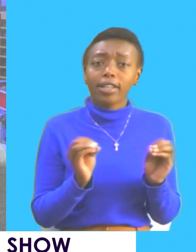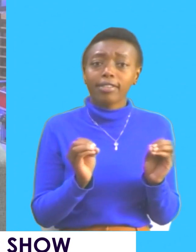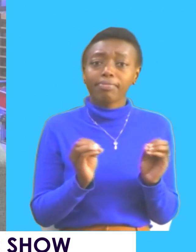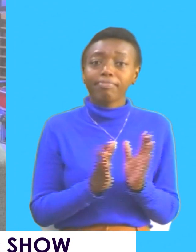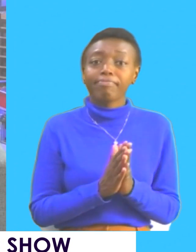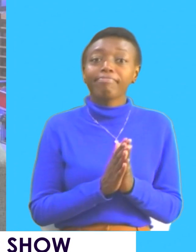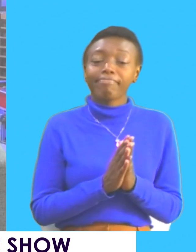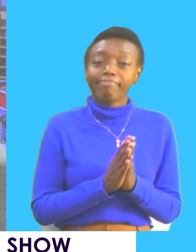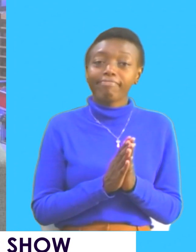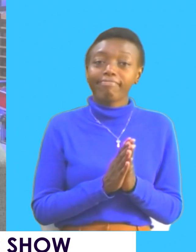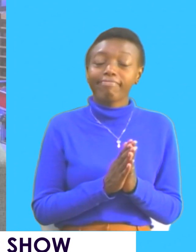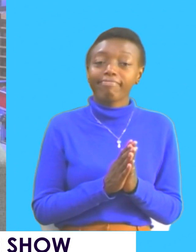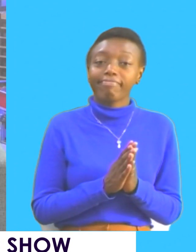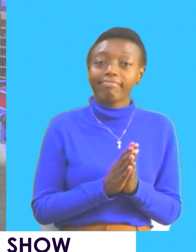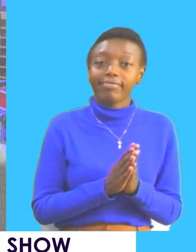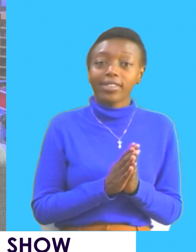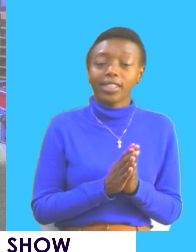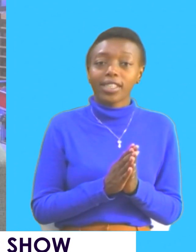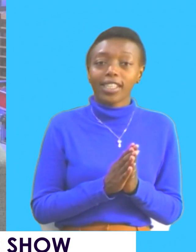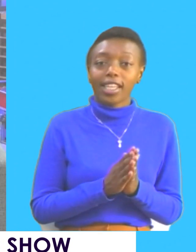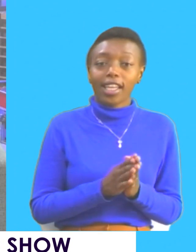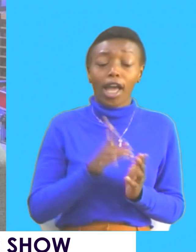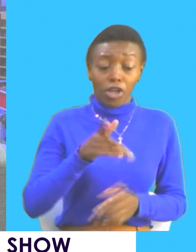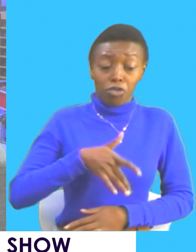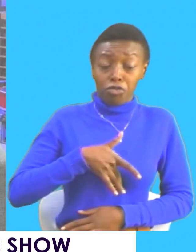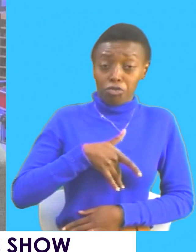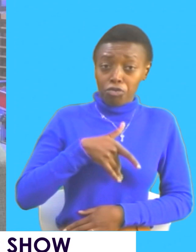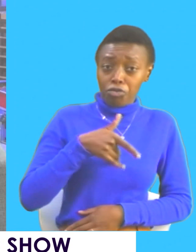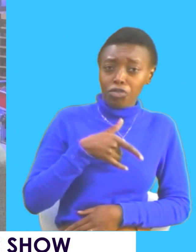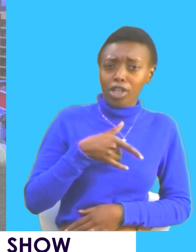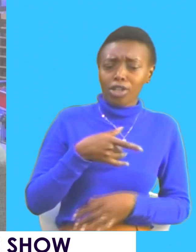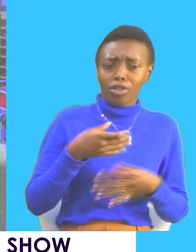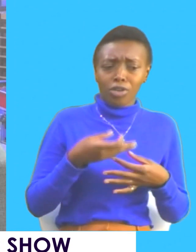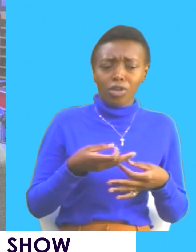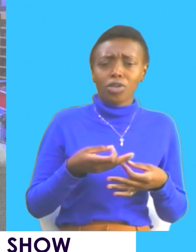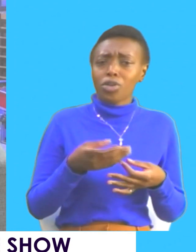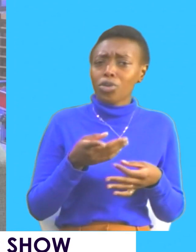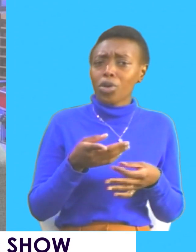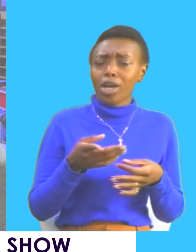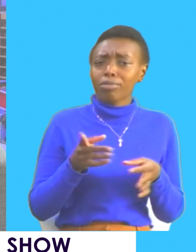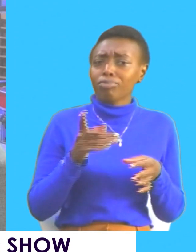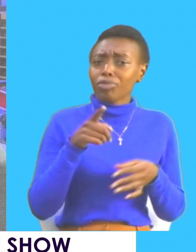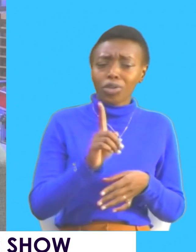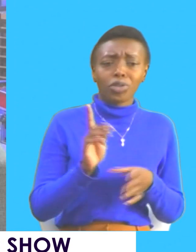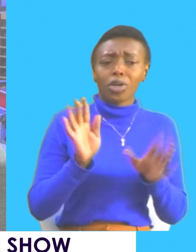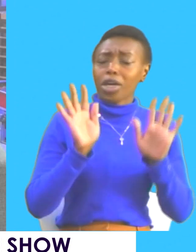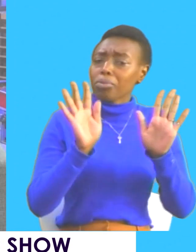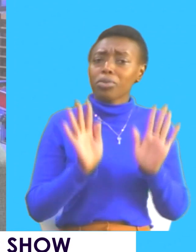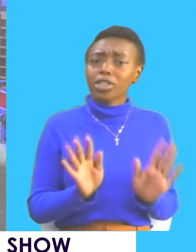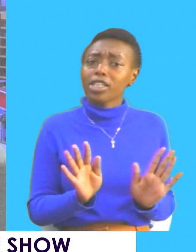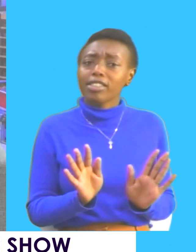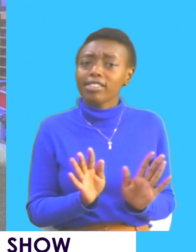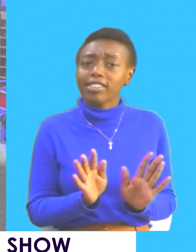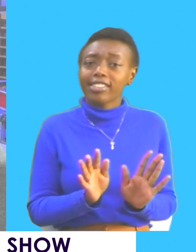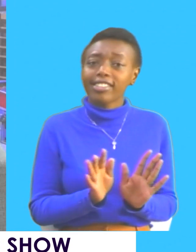you. Be where you feel you are fashioned to be. There is a place that you'll operate